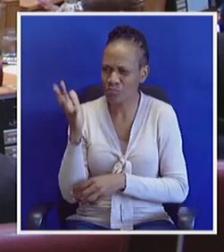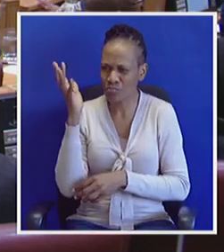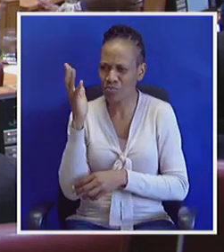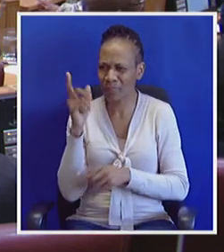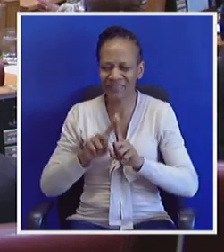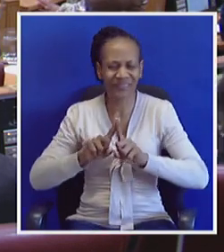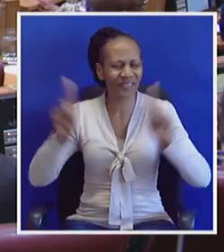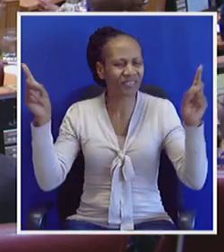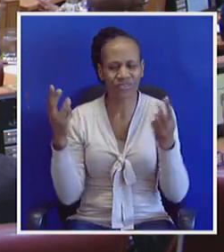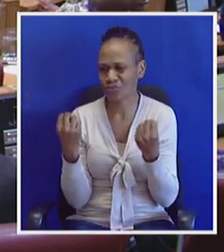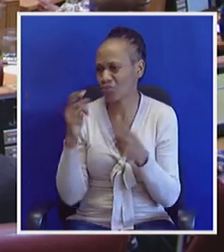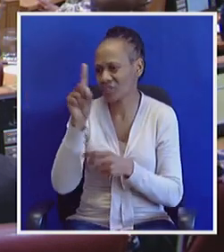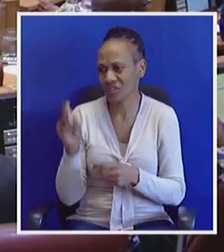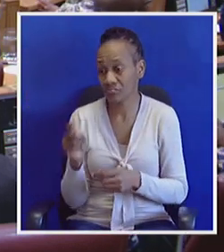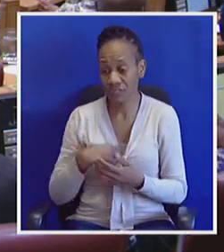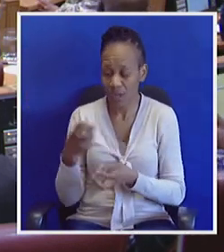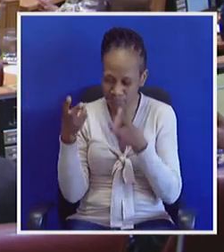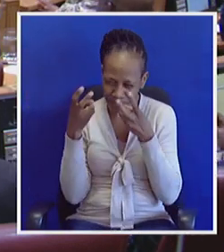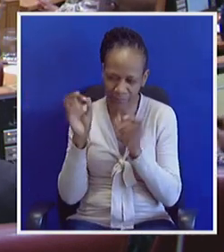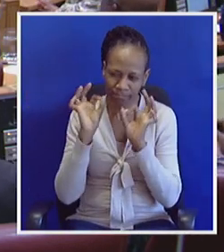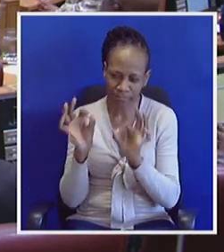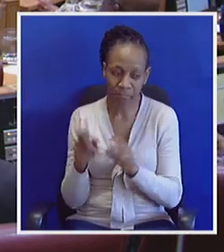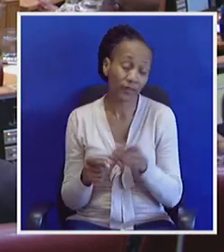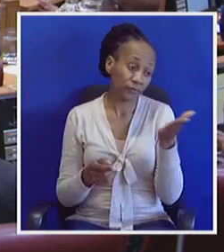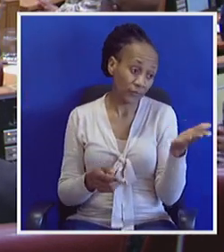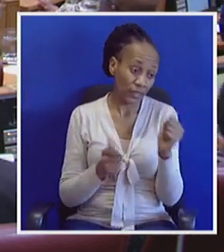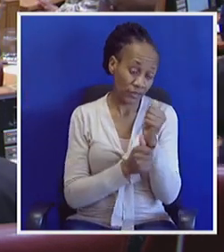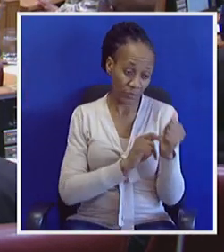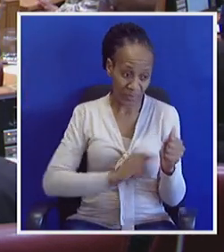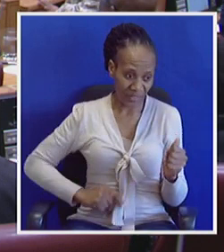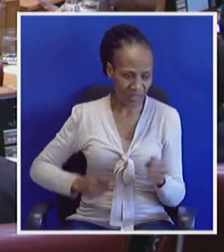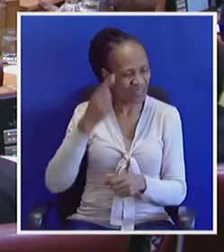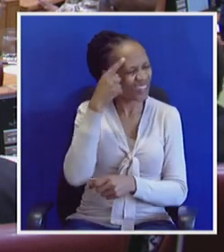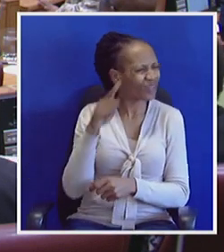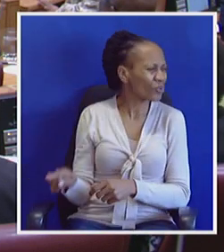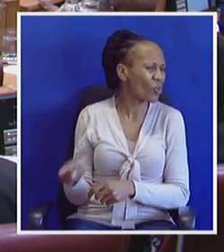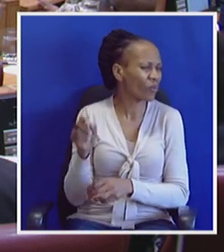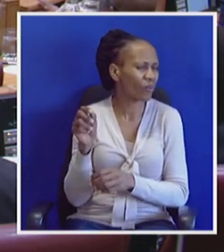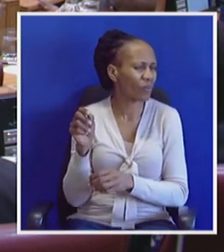carefully. You do know that. Deputy President, you are at liberty to ignore that whole.